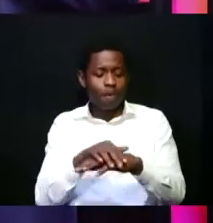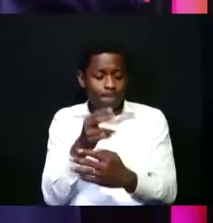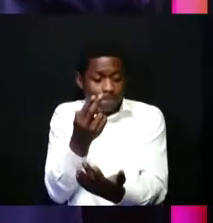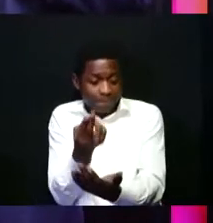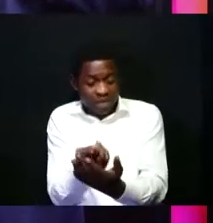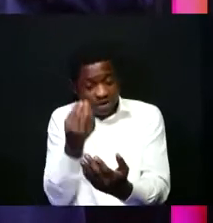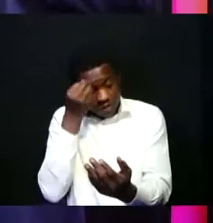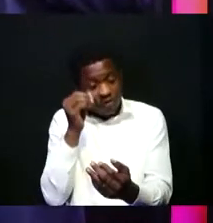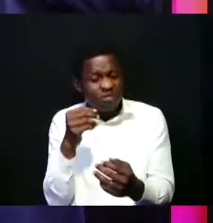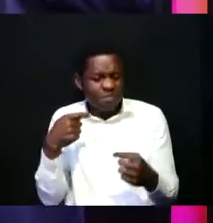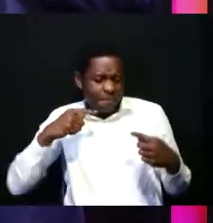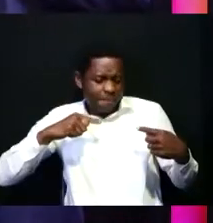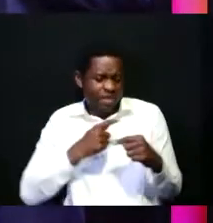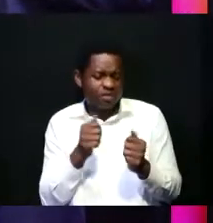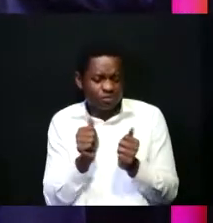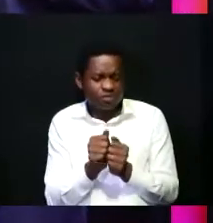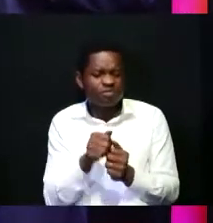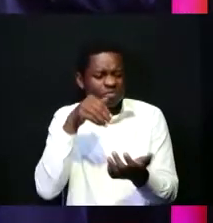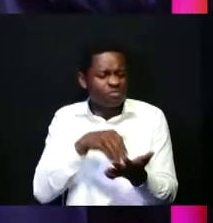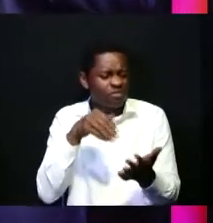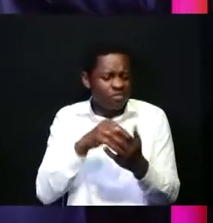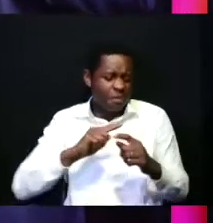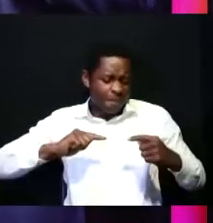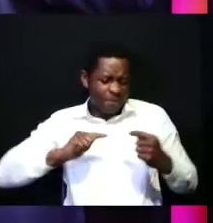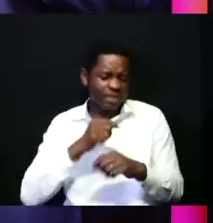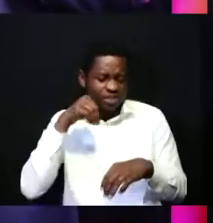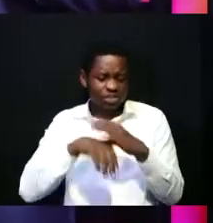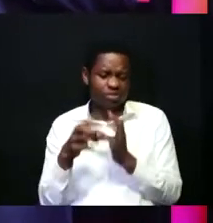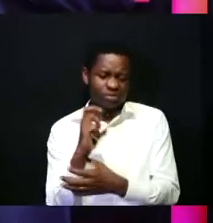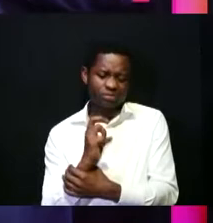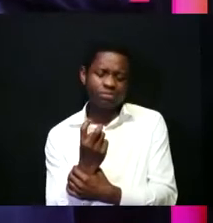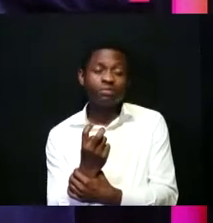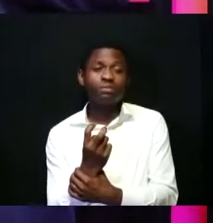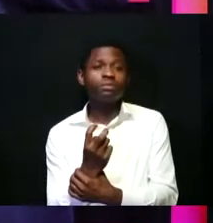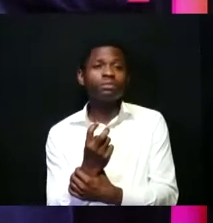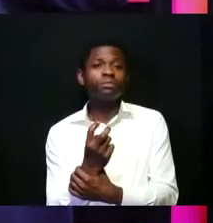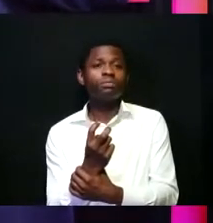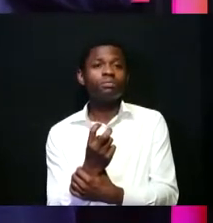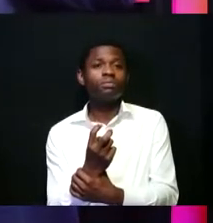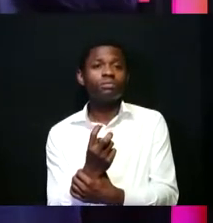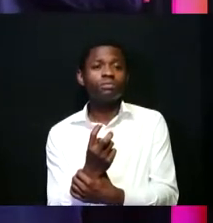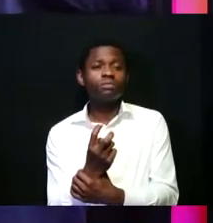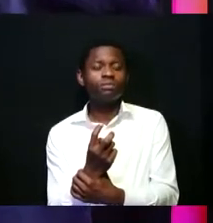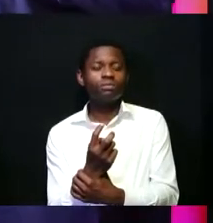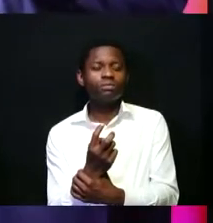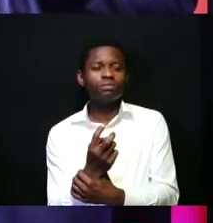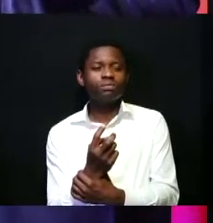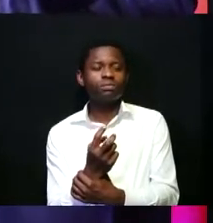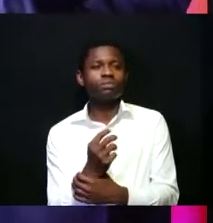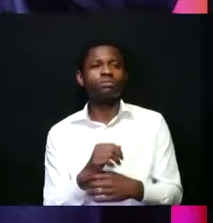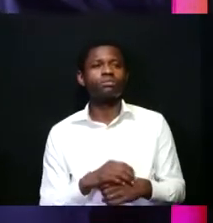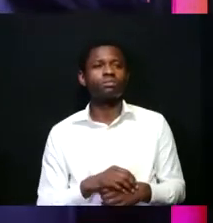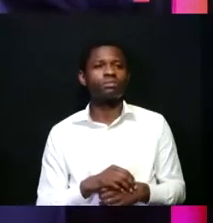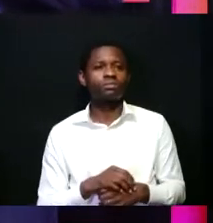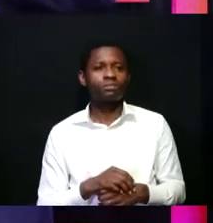constant distress in their bones. Now, what the actually so impasso ni nompemu da apridi.